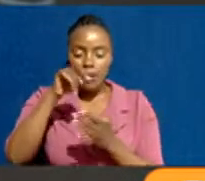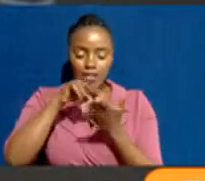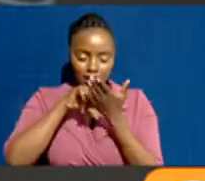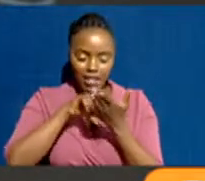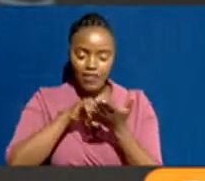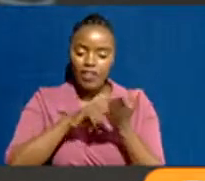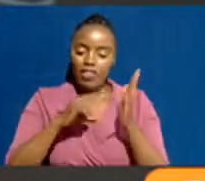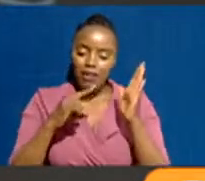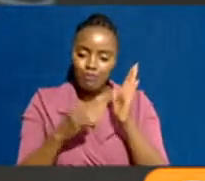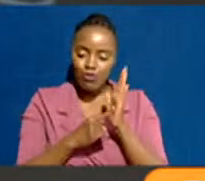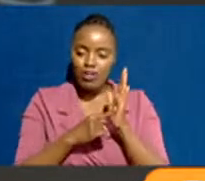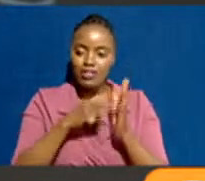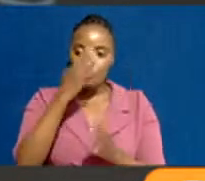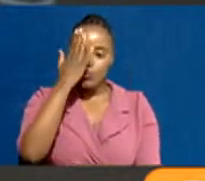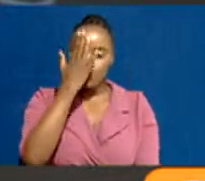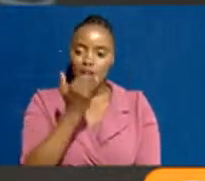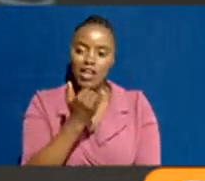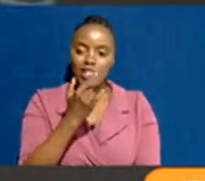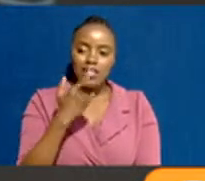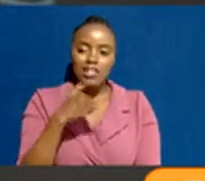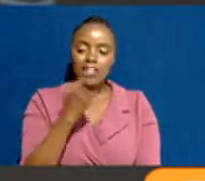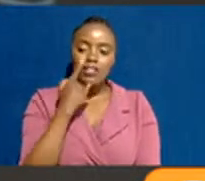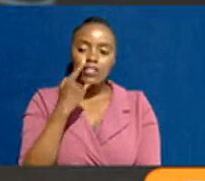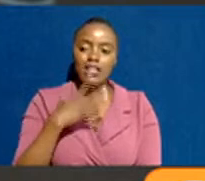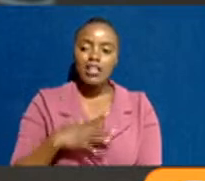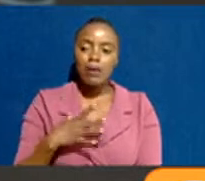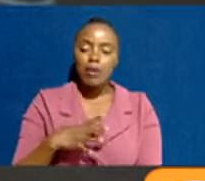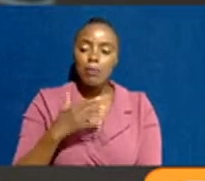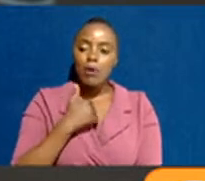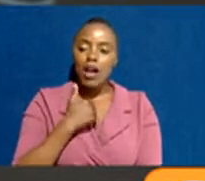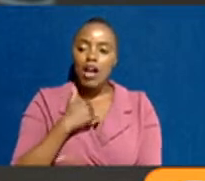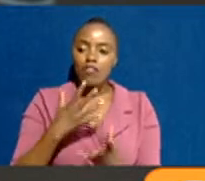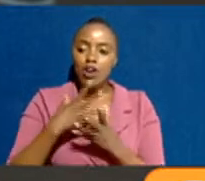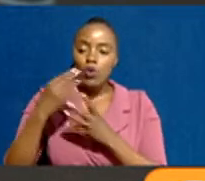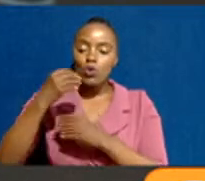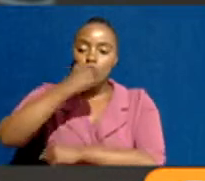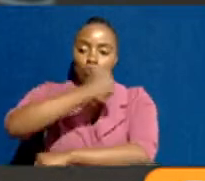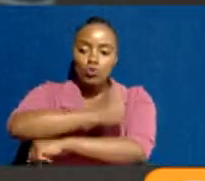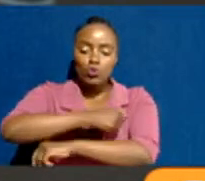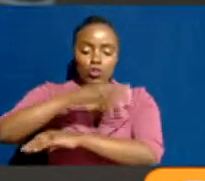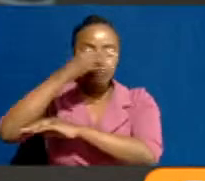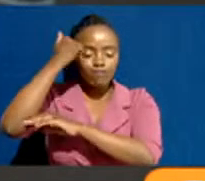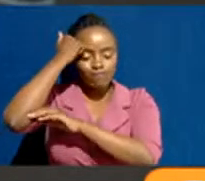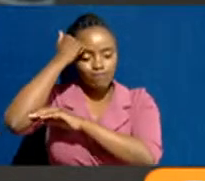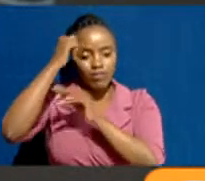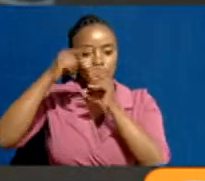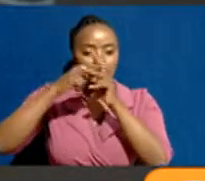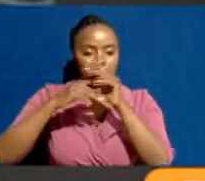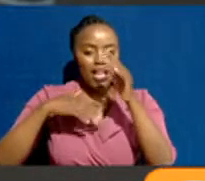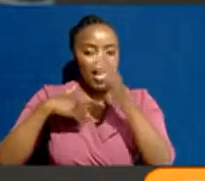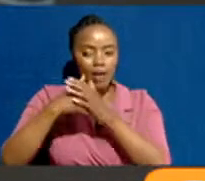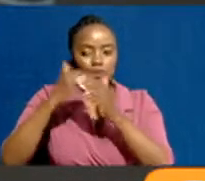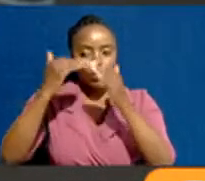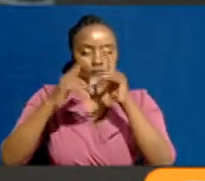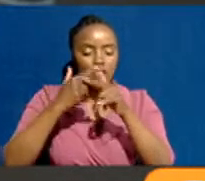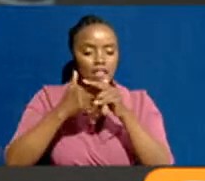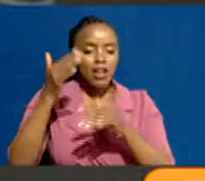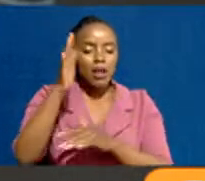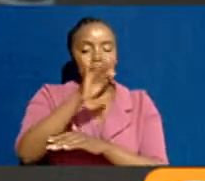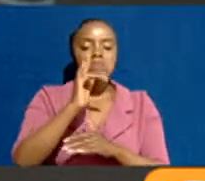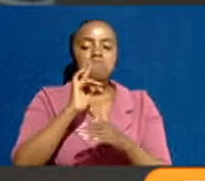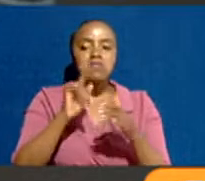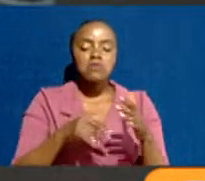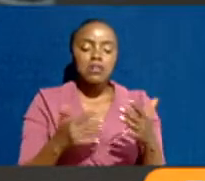this point because we have seen people have gone to school and studied engineering up to university, after which they come back and